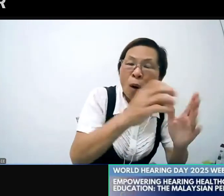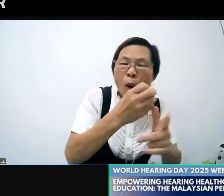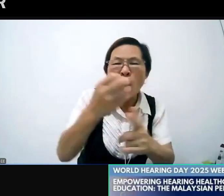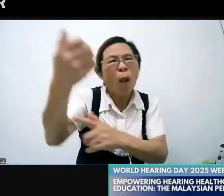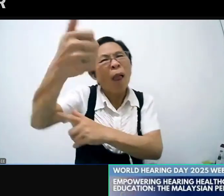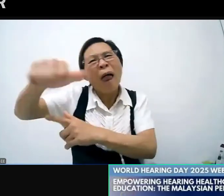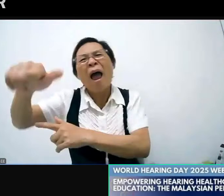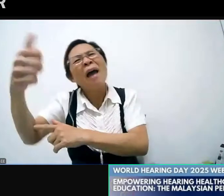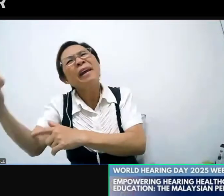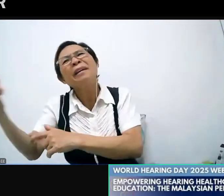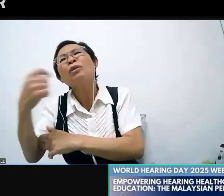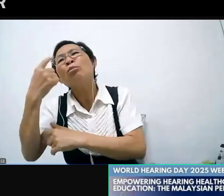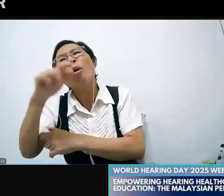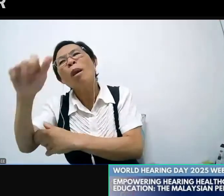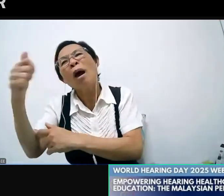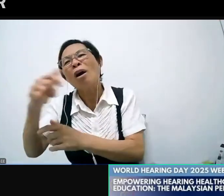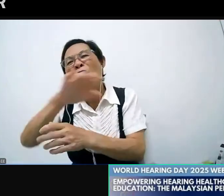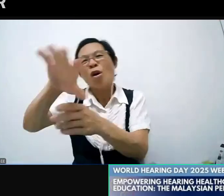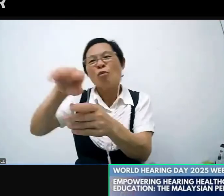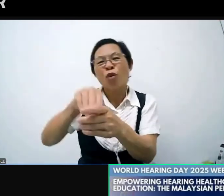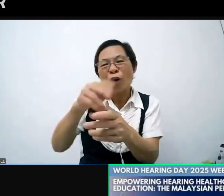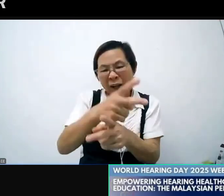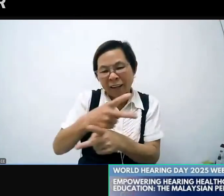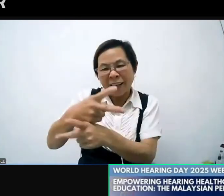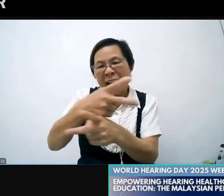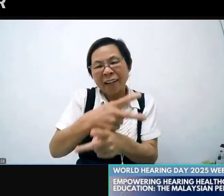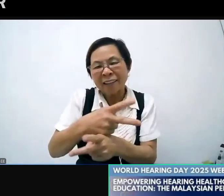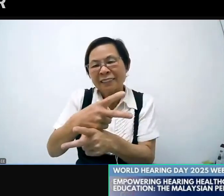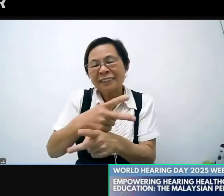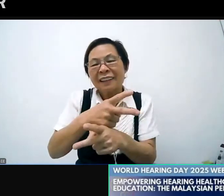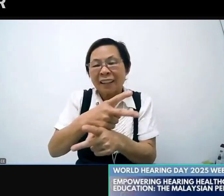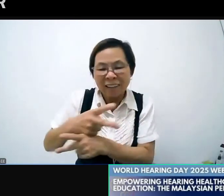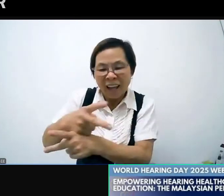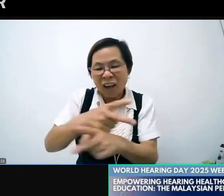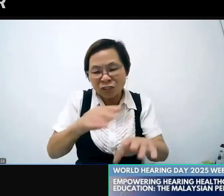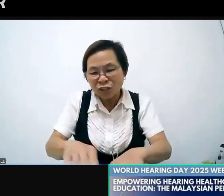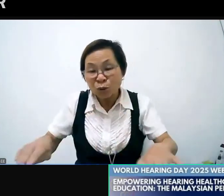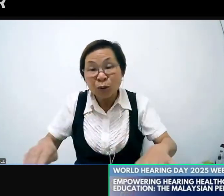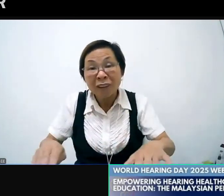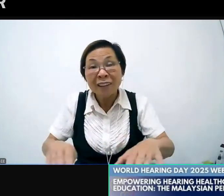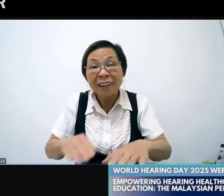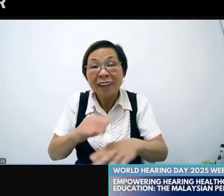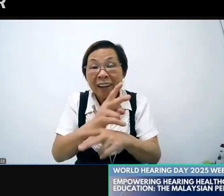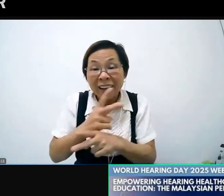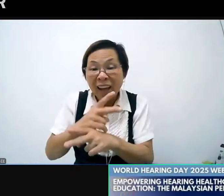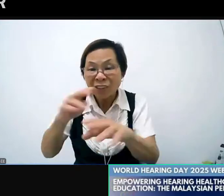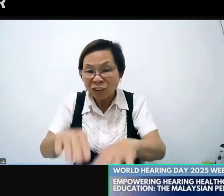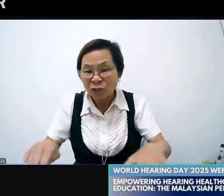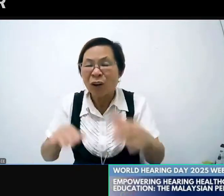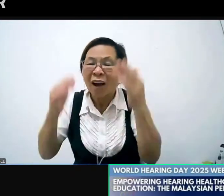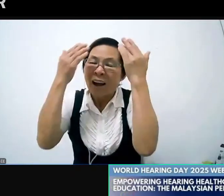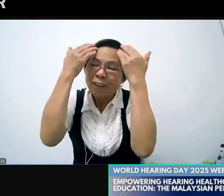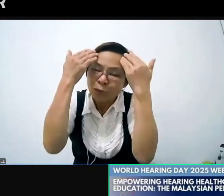anyone who are involved with the care of children. Maybe I don't